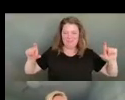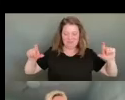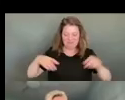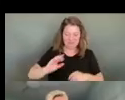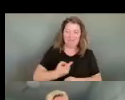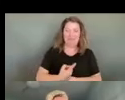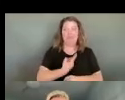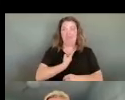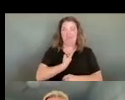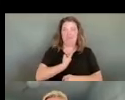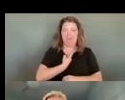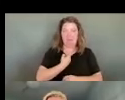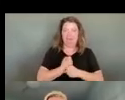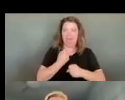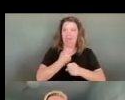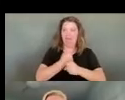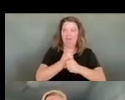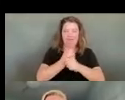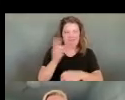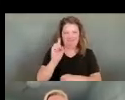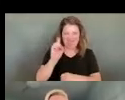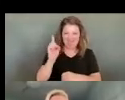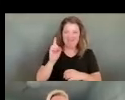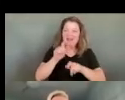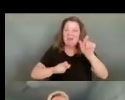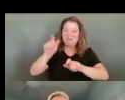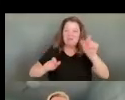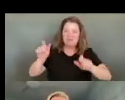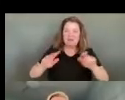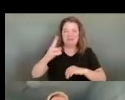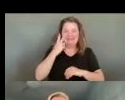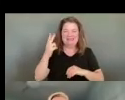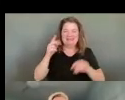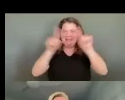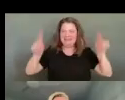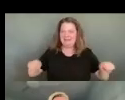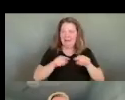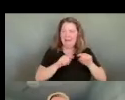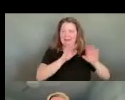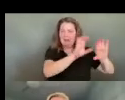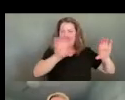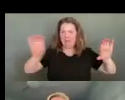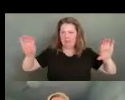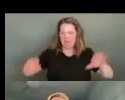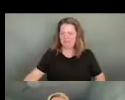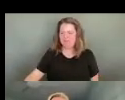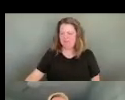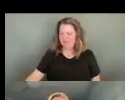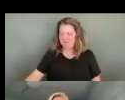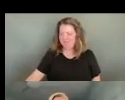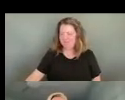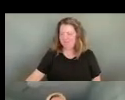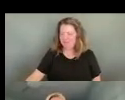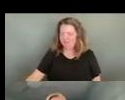sole effort. A lot of people were involved in this project to make it happen. So